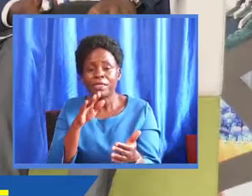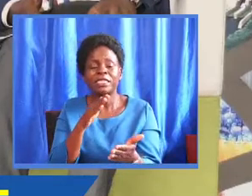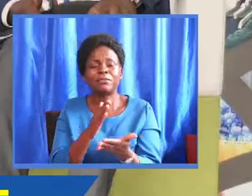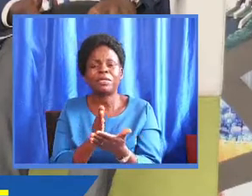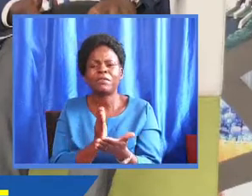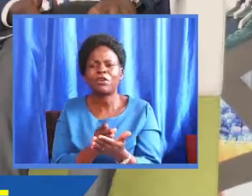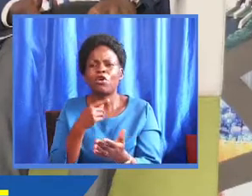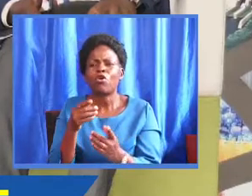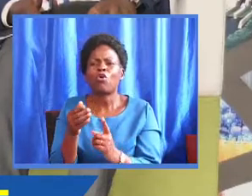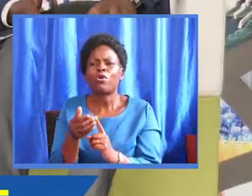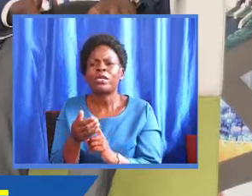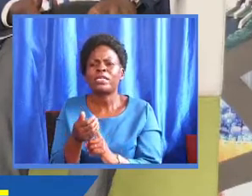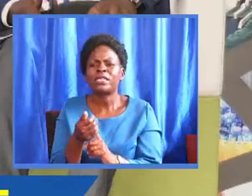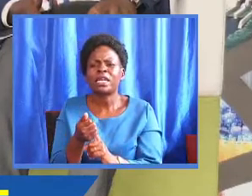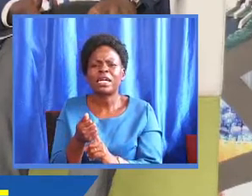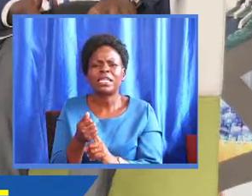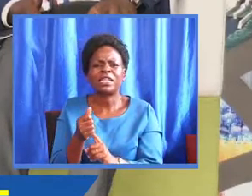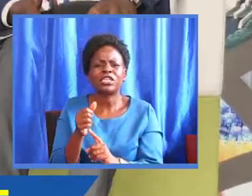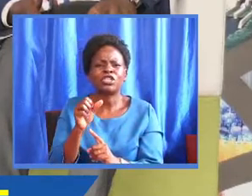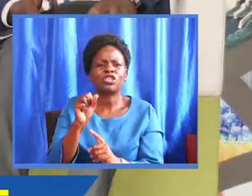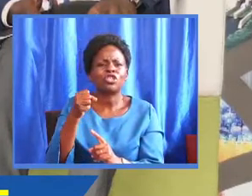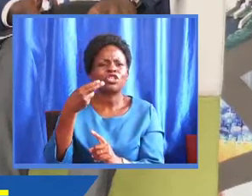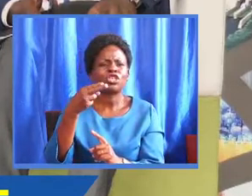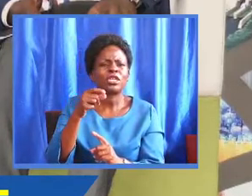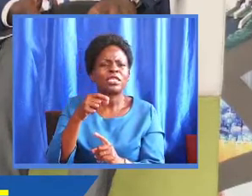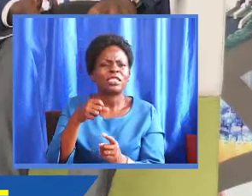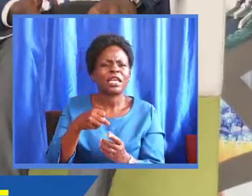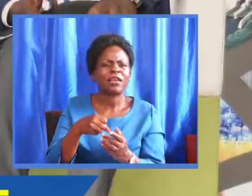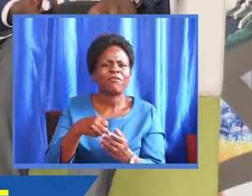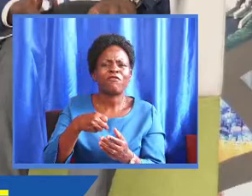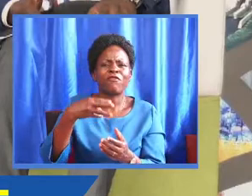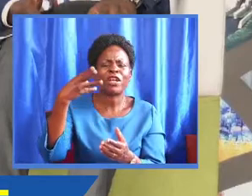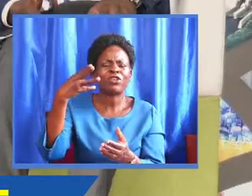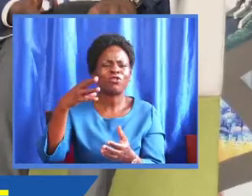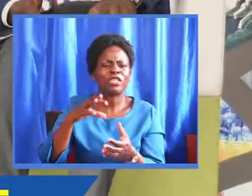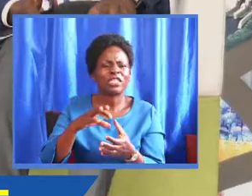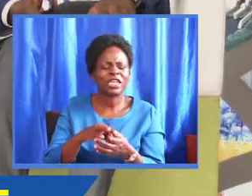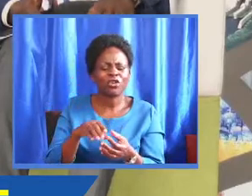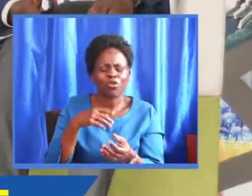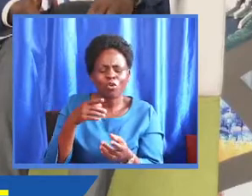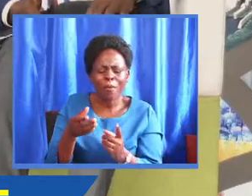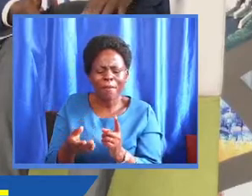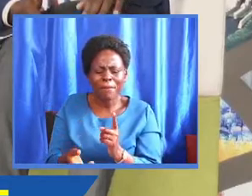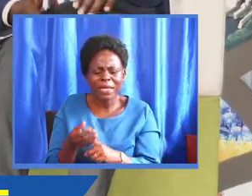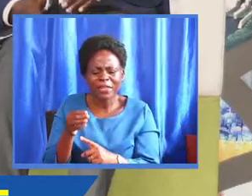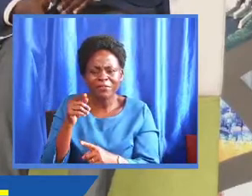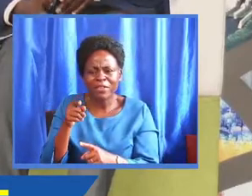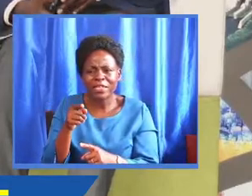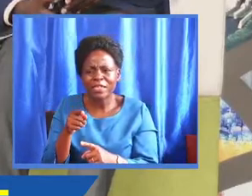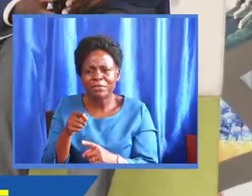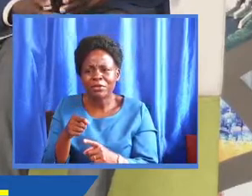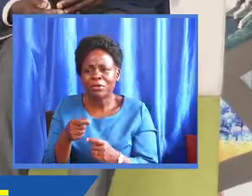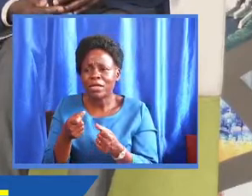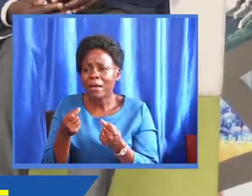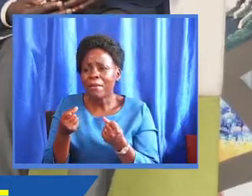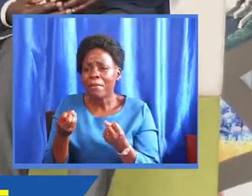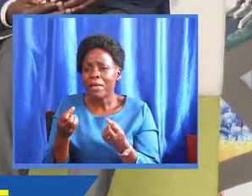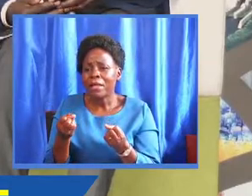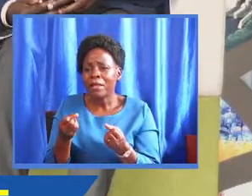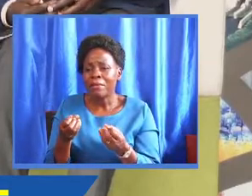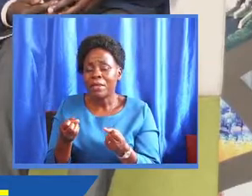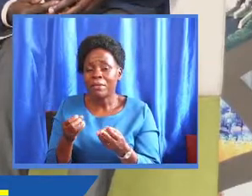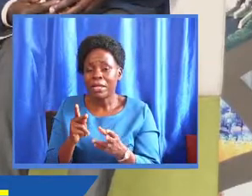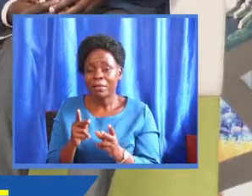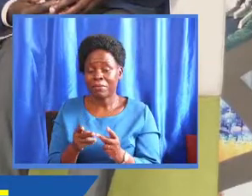is earning. Shirley mentioned the value chain. Who actually benefits in this whole thing? Because there's quite a number of people in